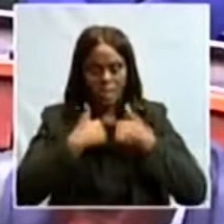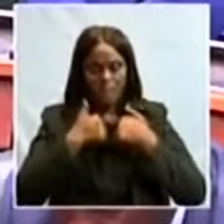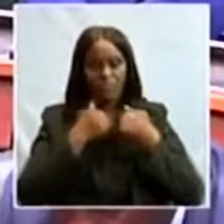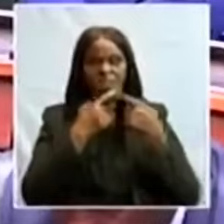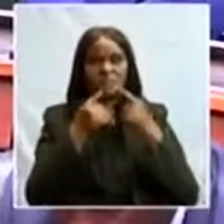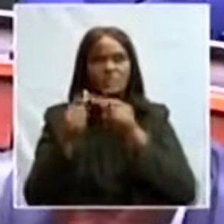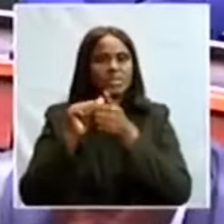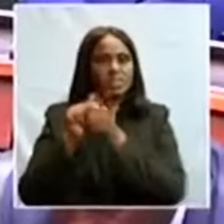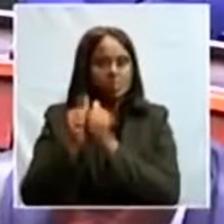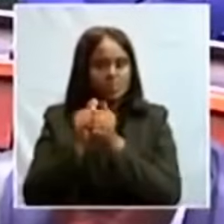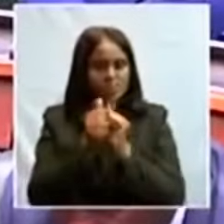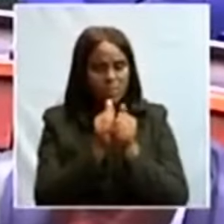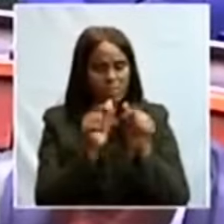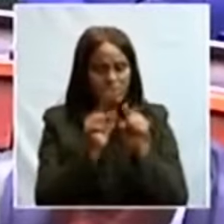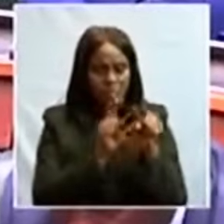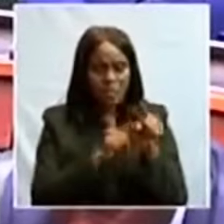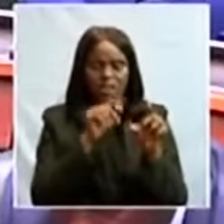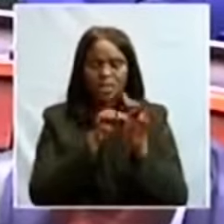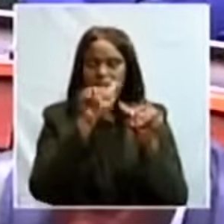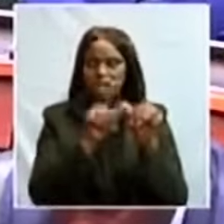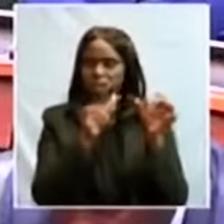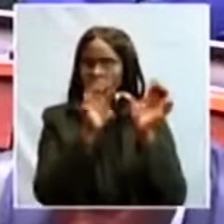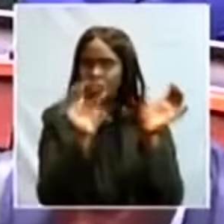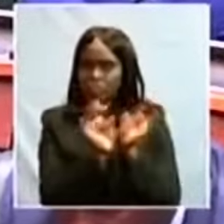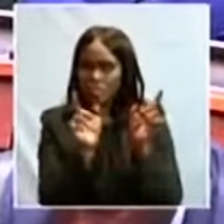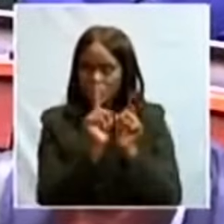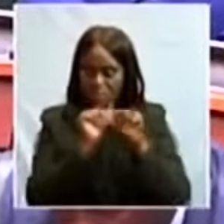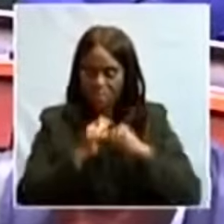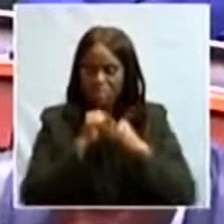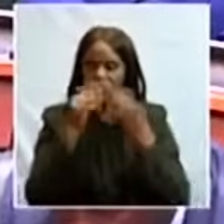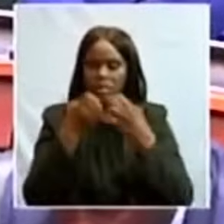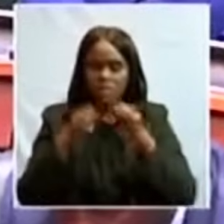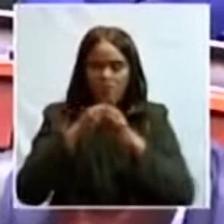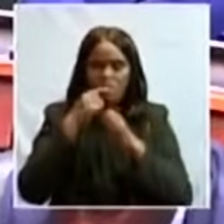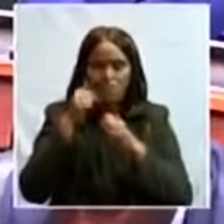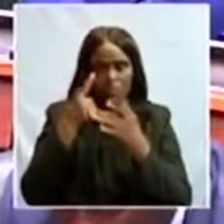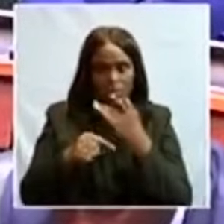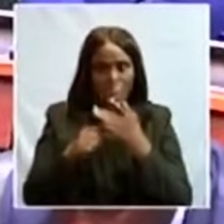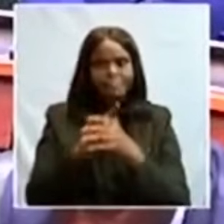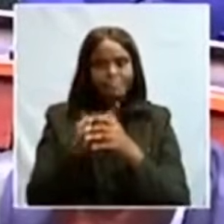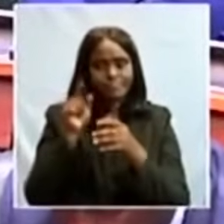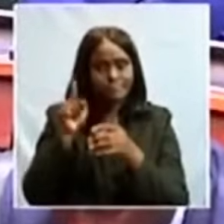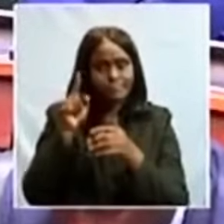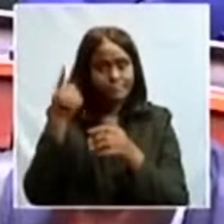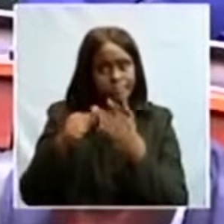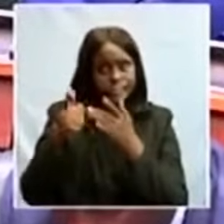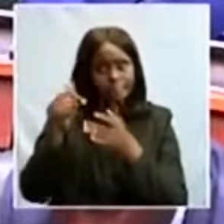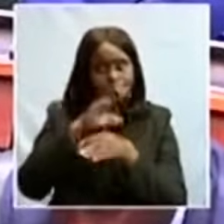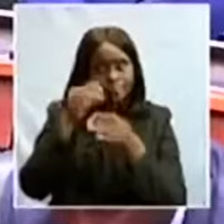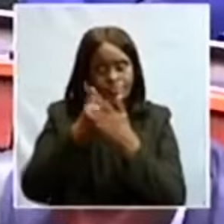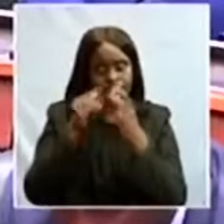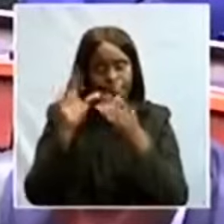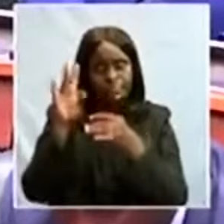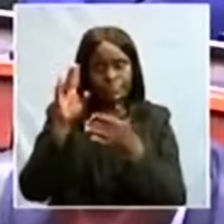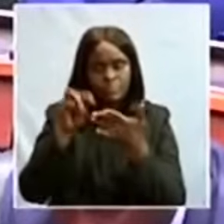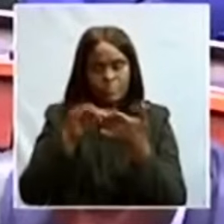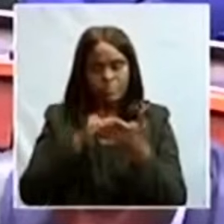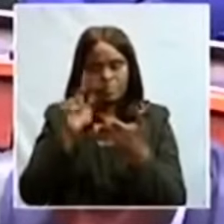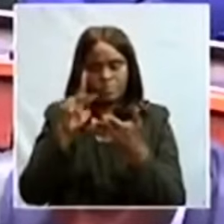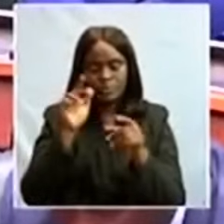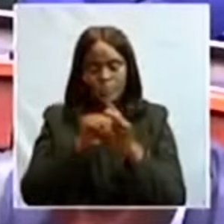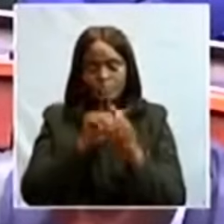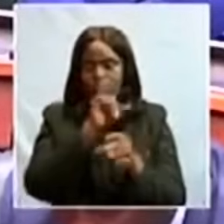multi-sports facilities in every constituency. And we are not even saying that you draw the 07 million kwacha